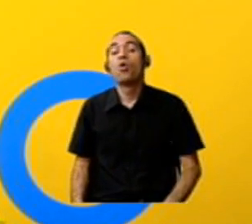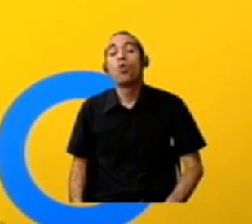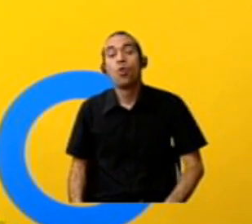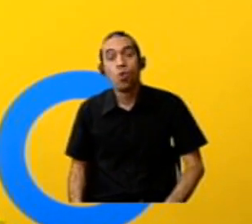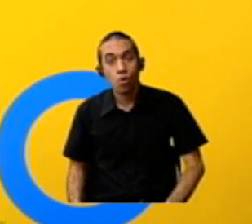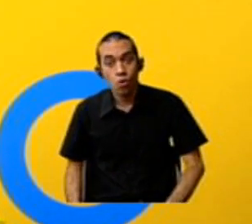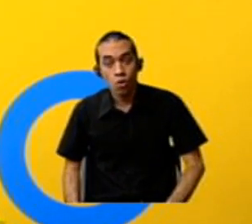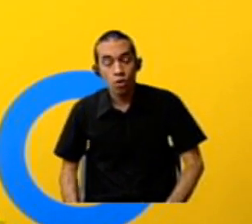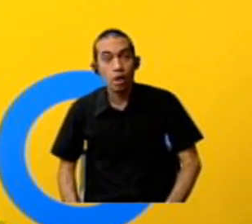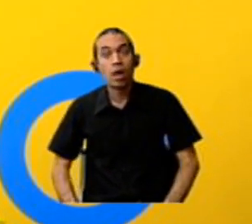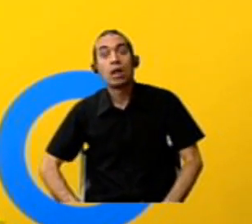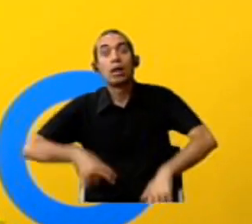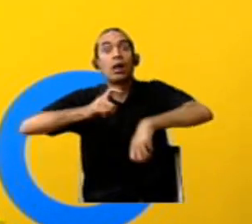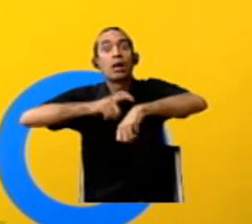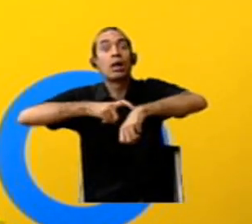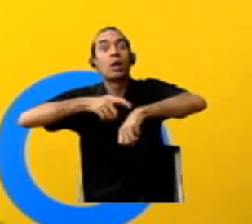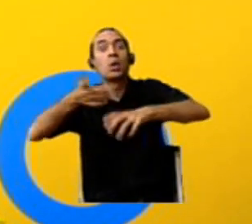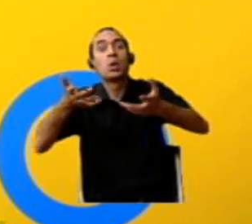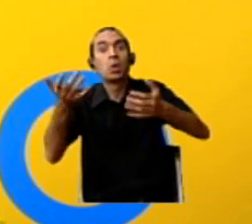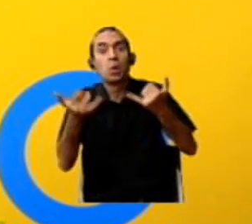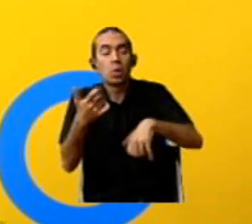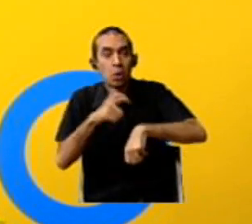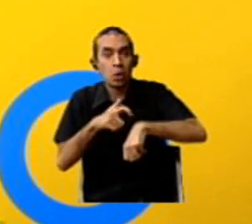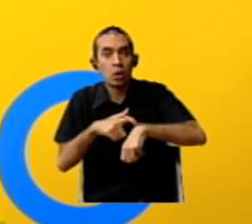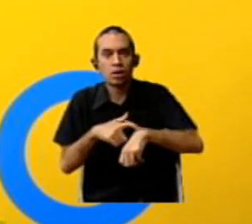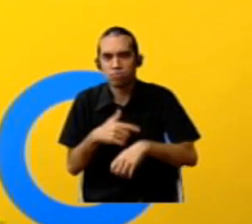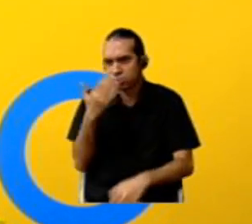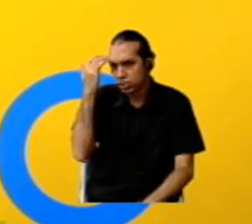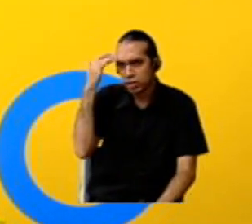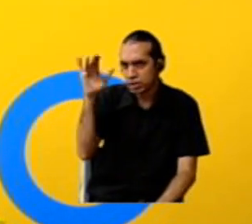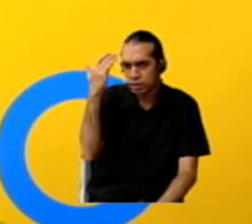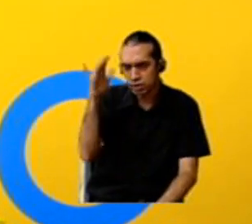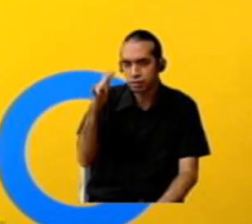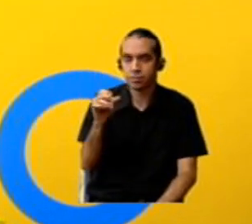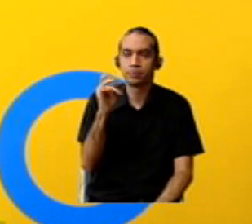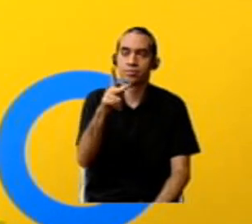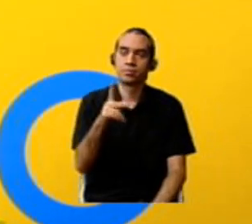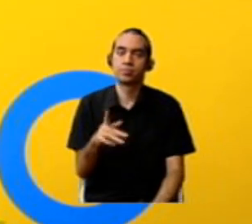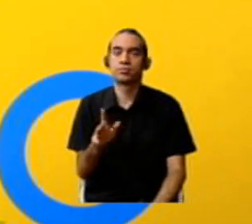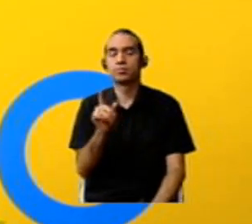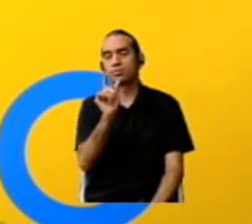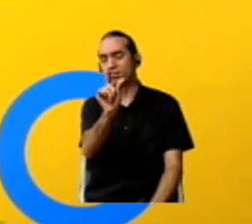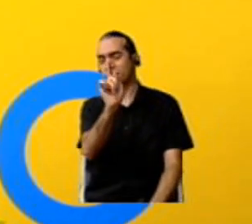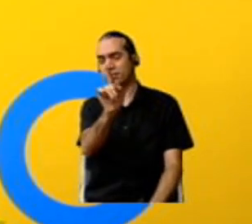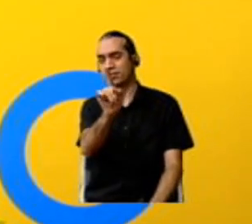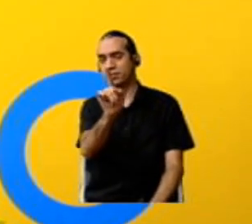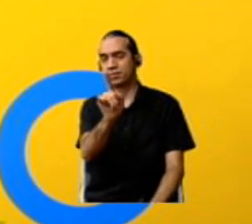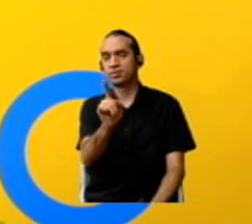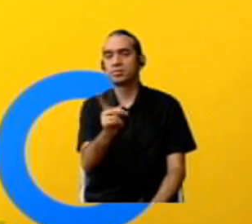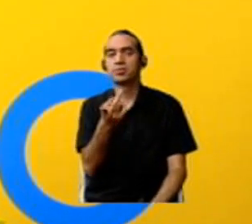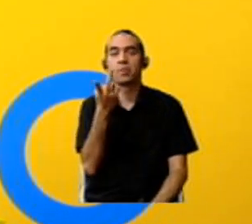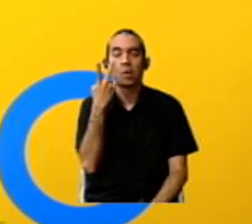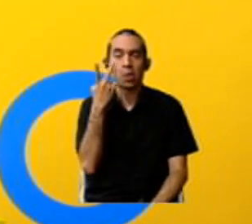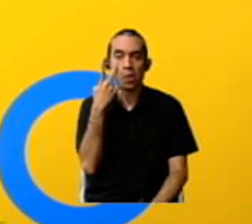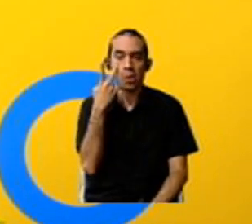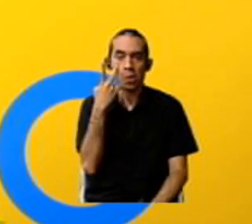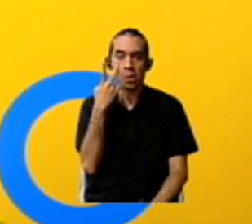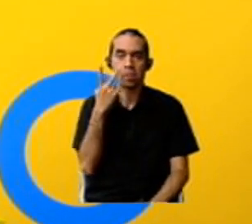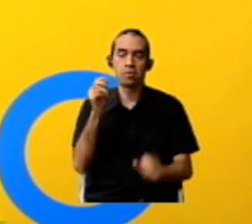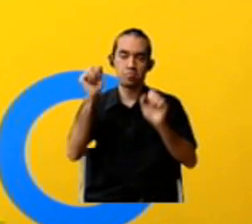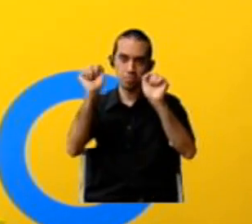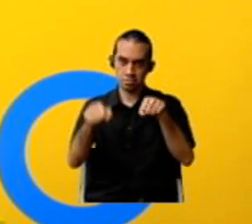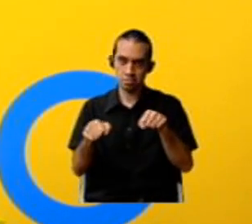Oh, what time is it? You don't know what time it is? Okay, before that, let's see if